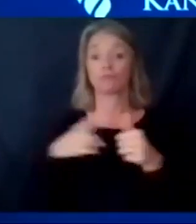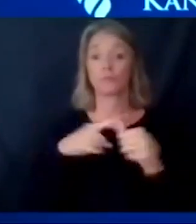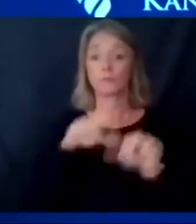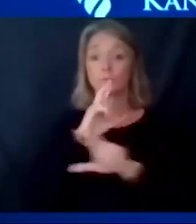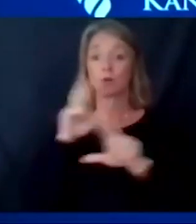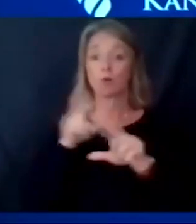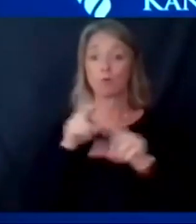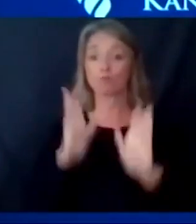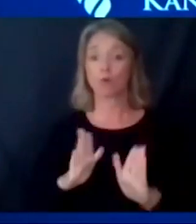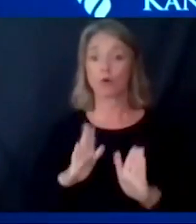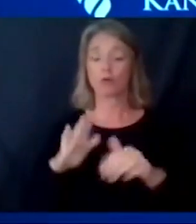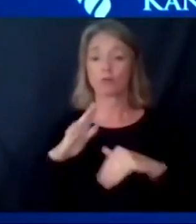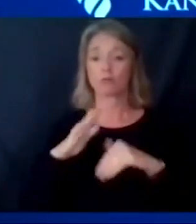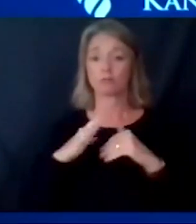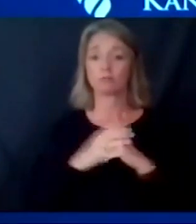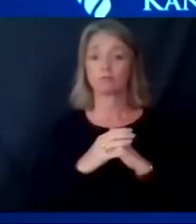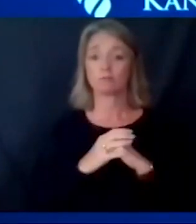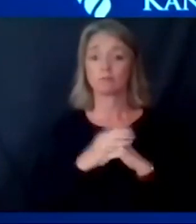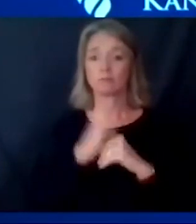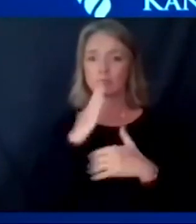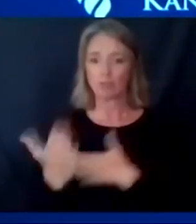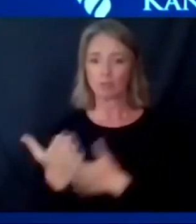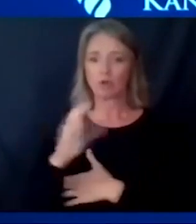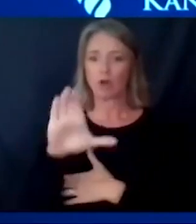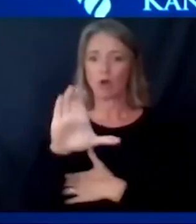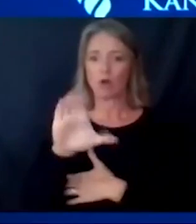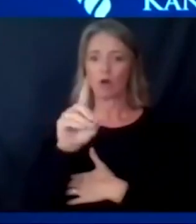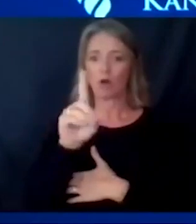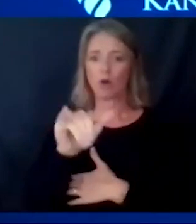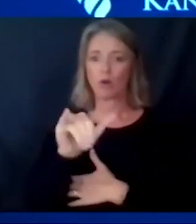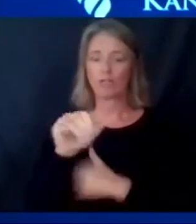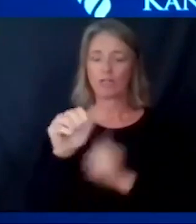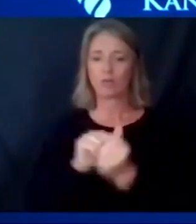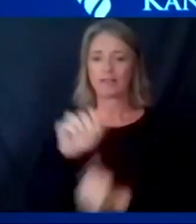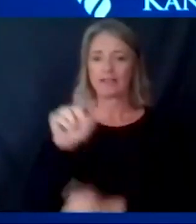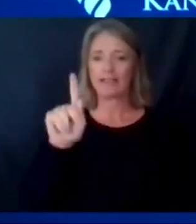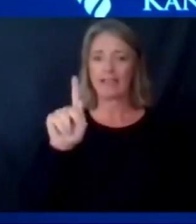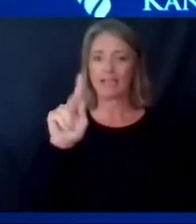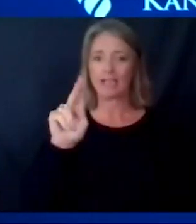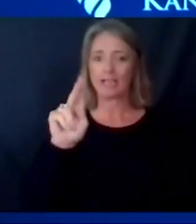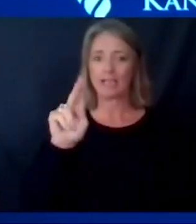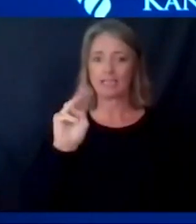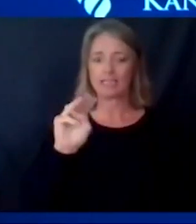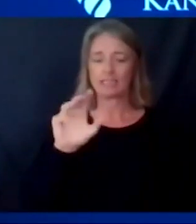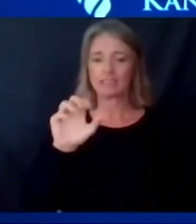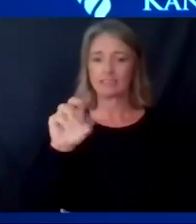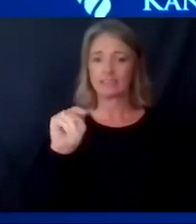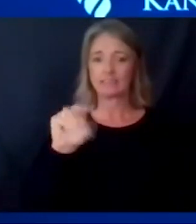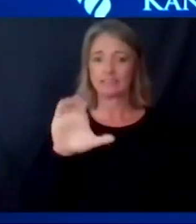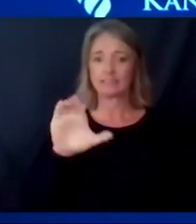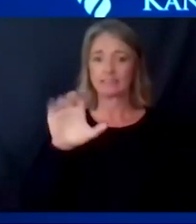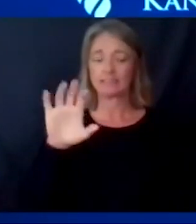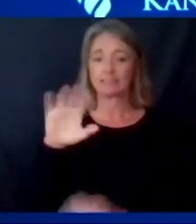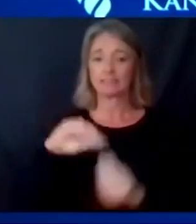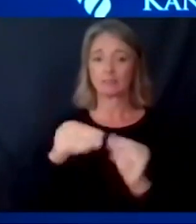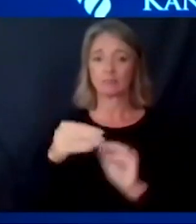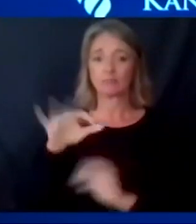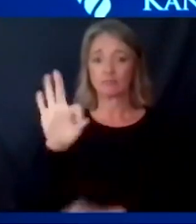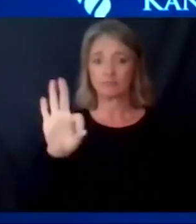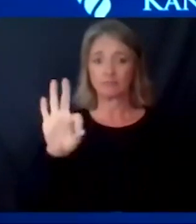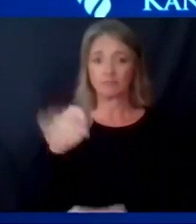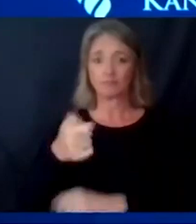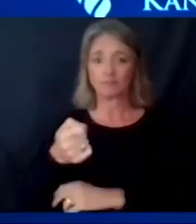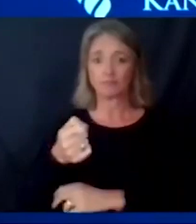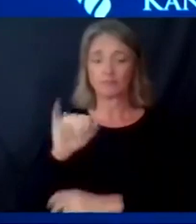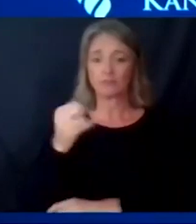line. Sure. Good morning. Cody Holyoke with KMBC 9 News. Hey, Cody. Hi. Big breaking news from Johnson & Johnson this